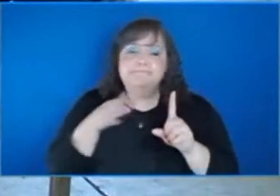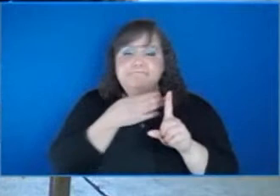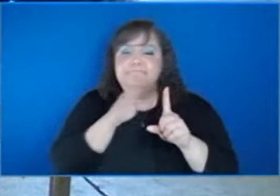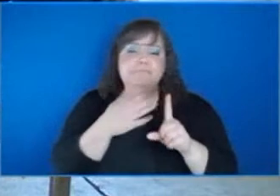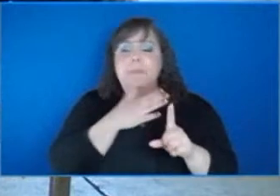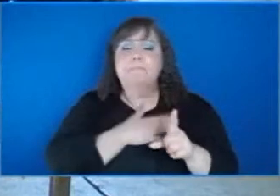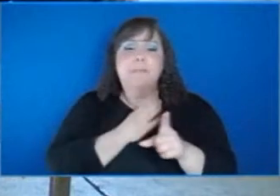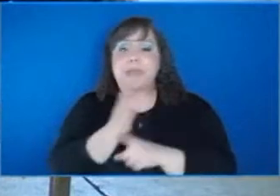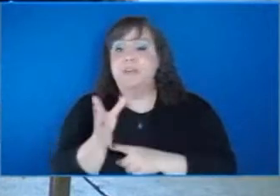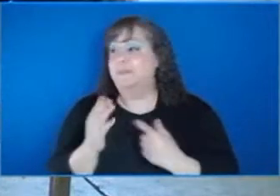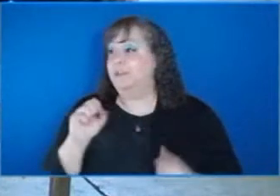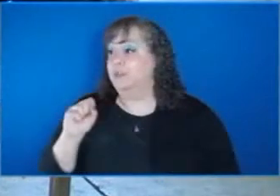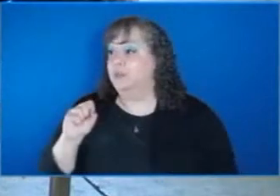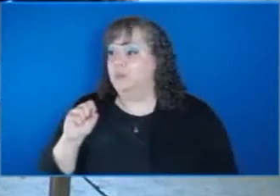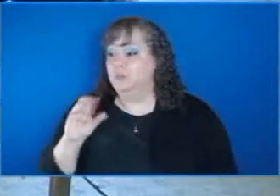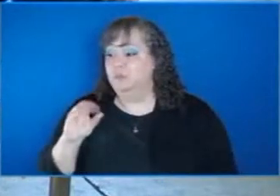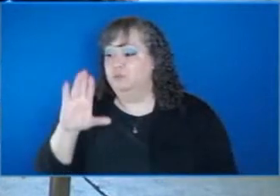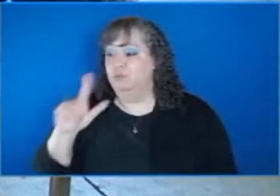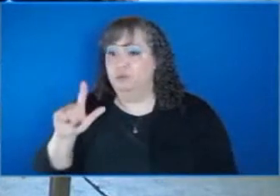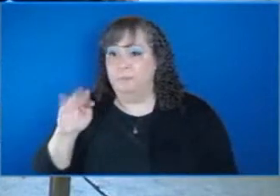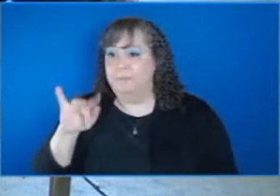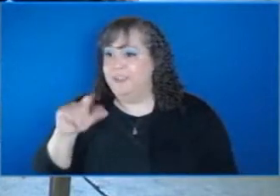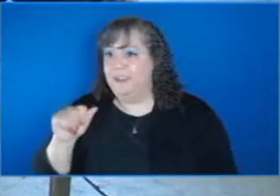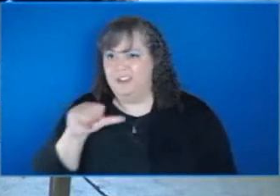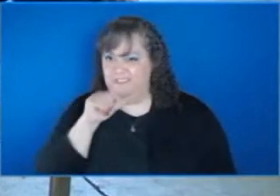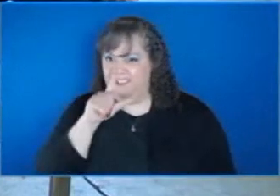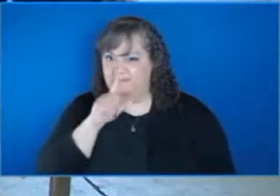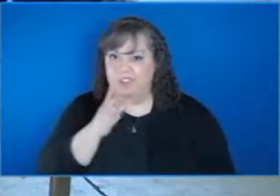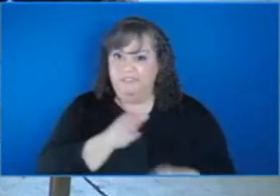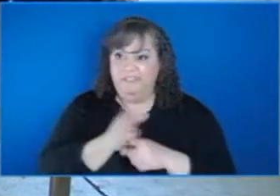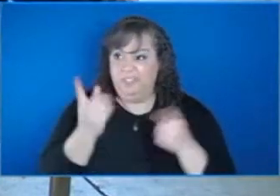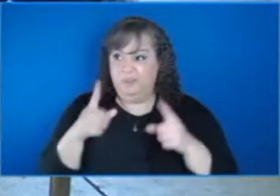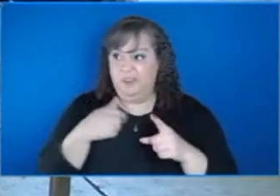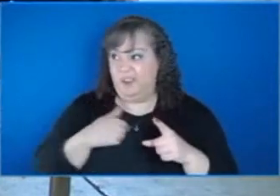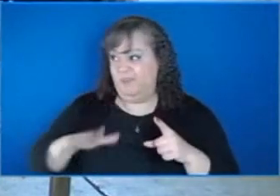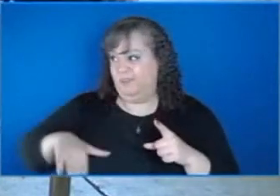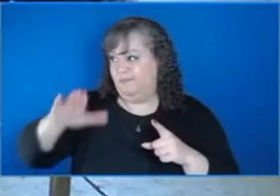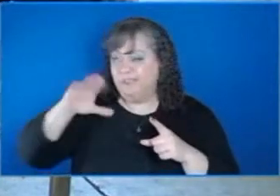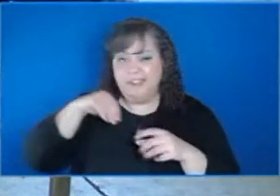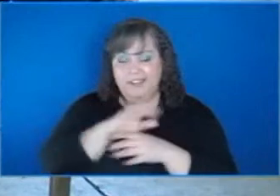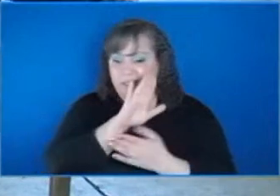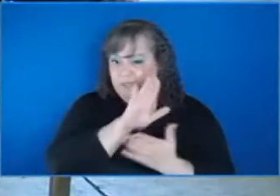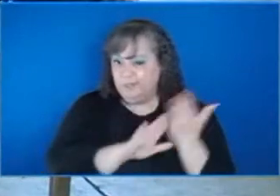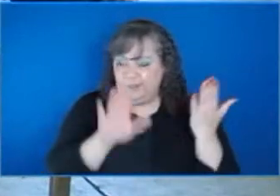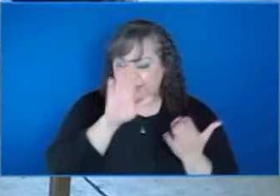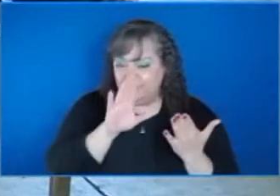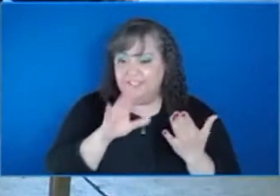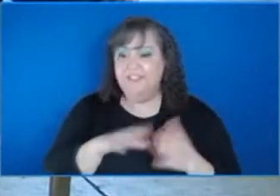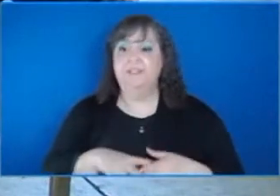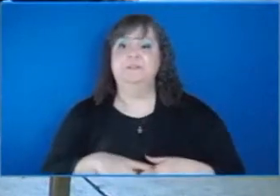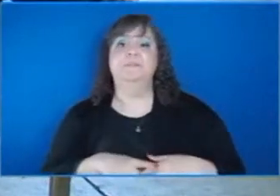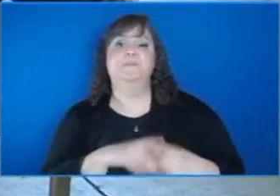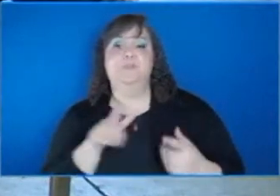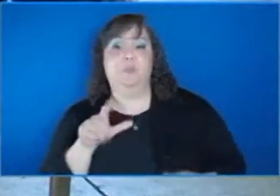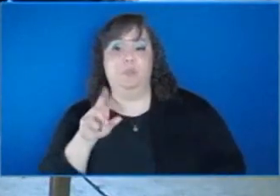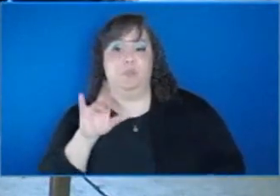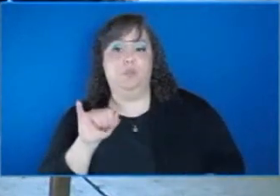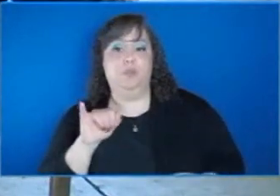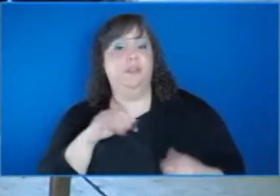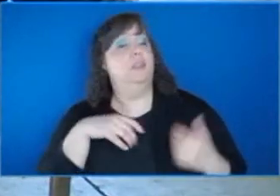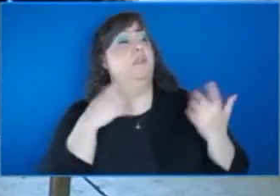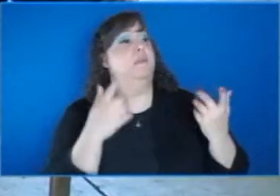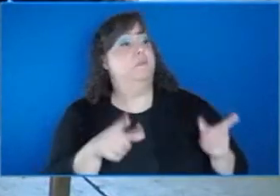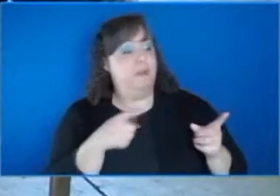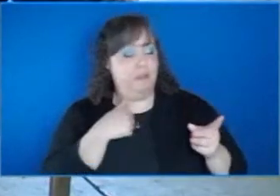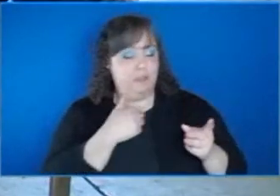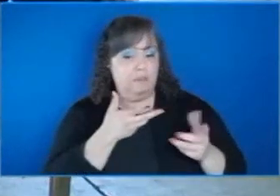a field. Right. Well, Nancy makes a great point. It's something when I give public talks, especially to kids, try to always emphasize that,